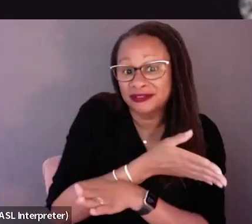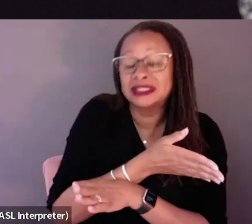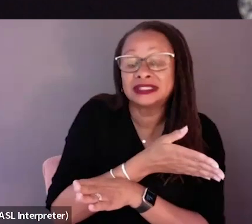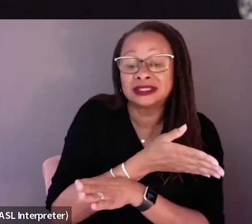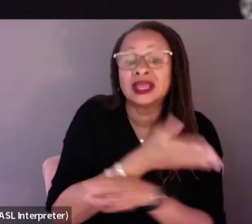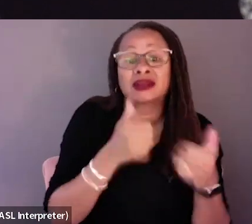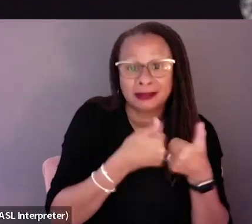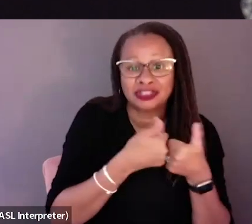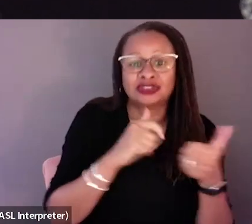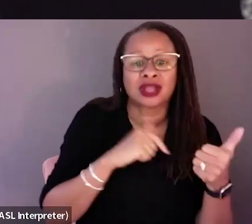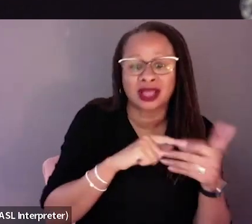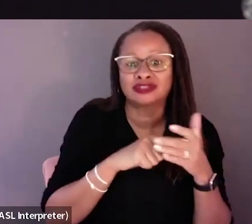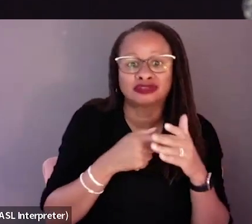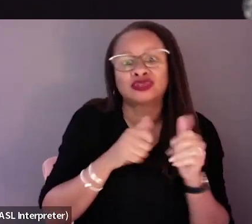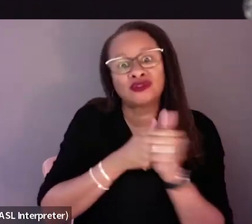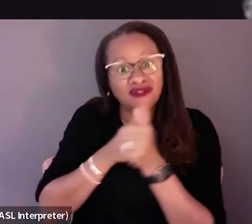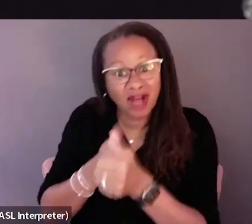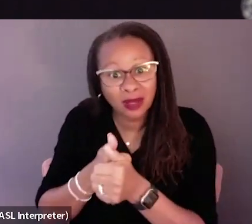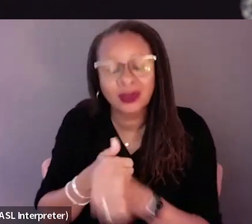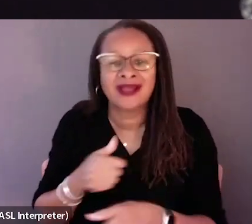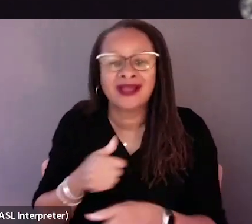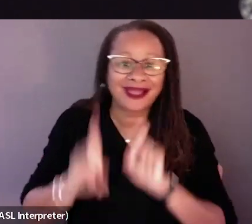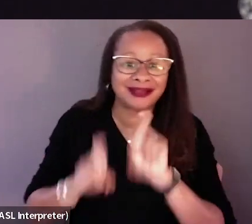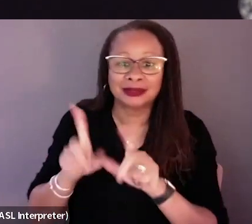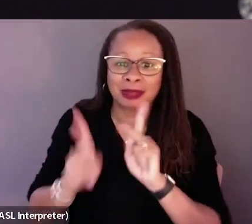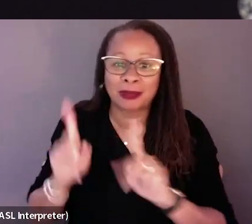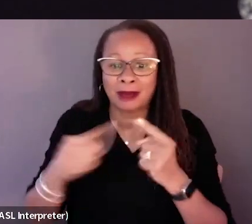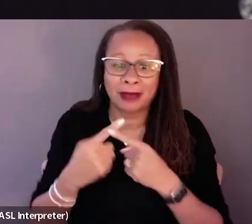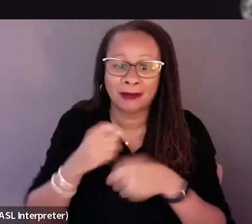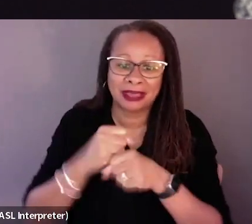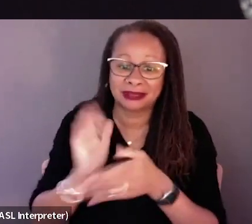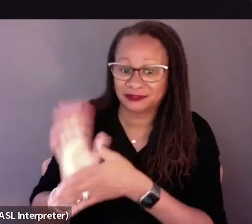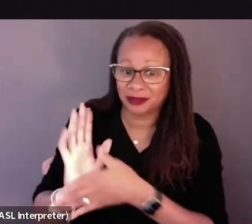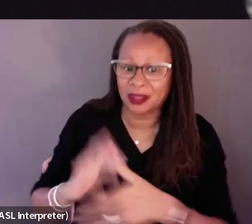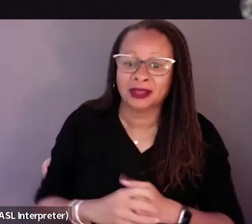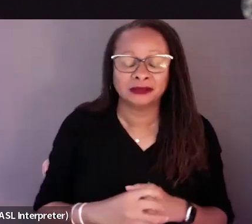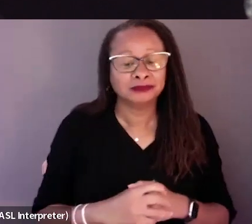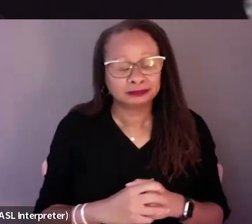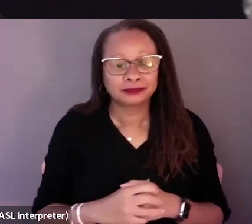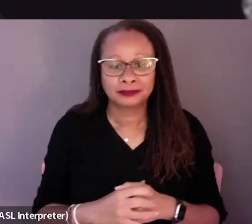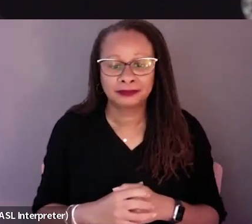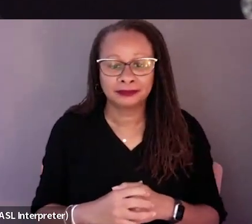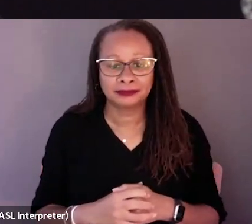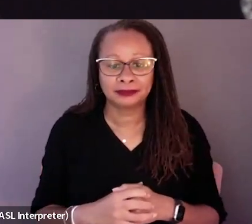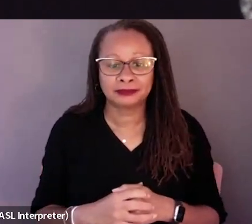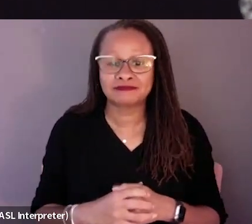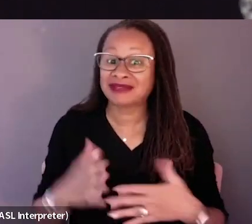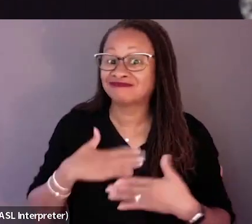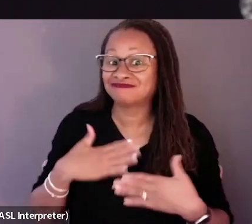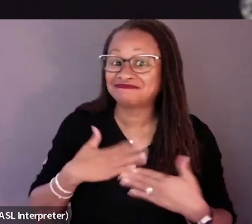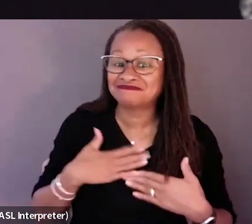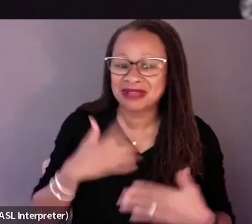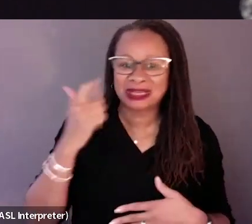I just follow them and ask about making this film. And happily, because